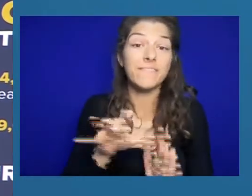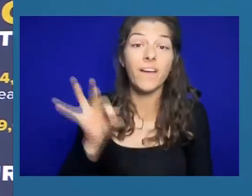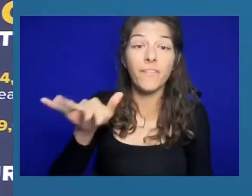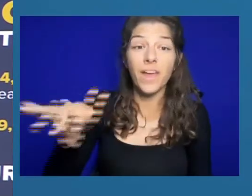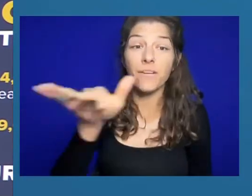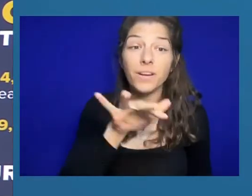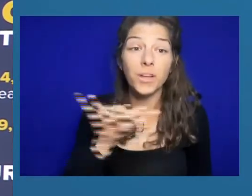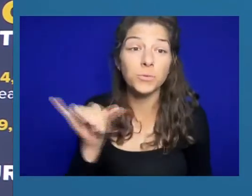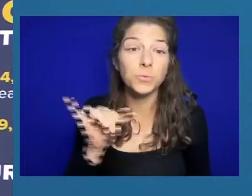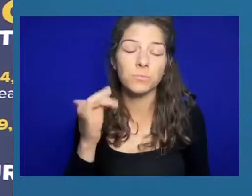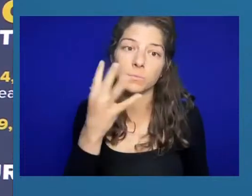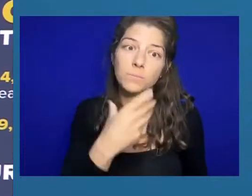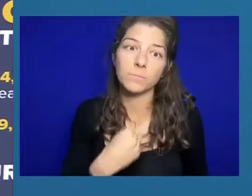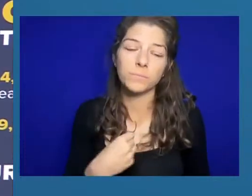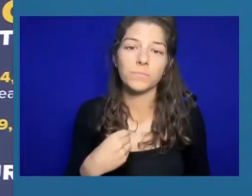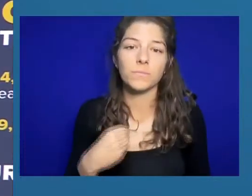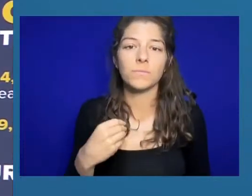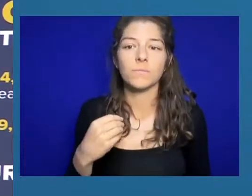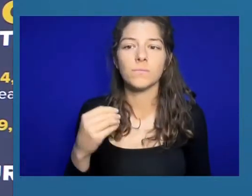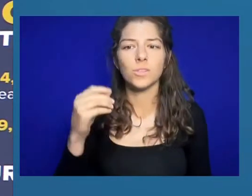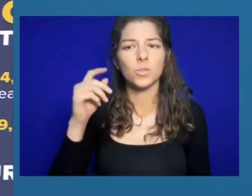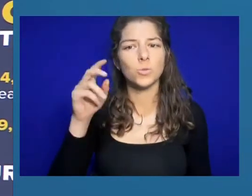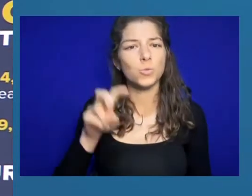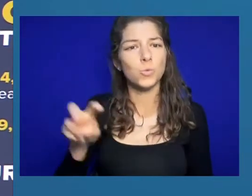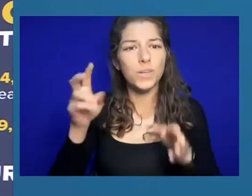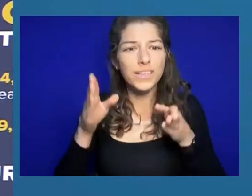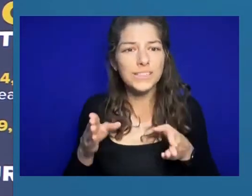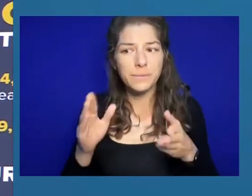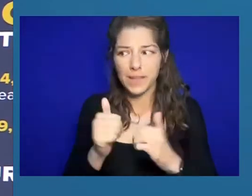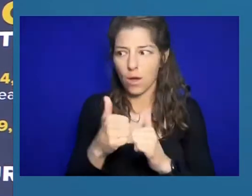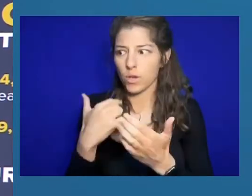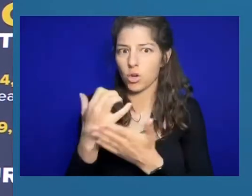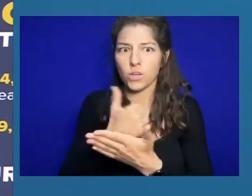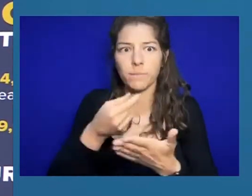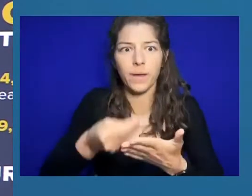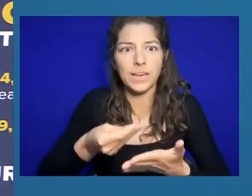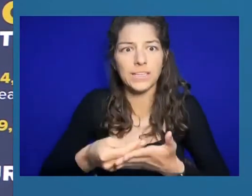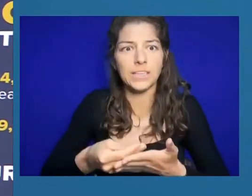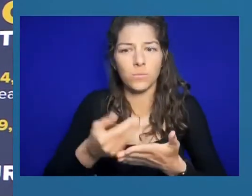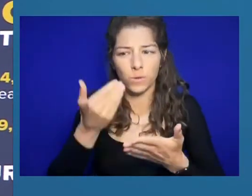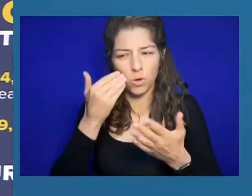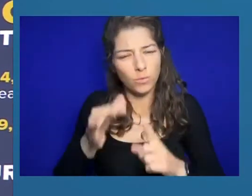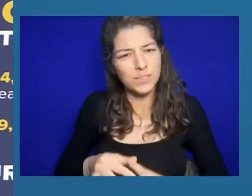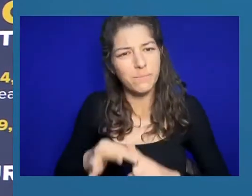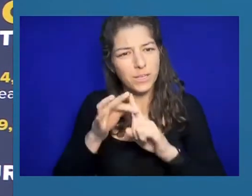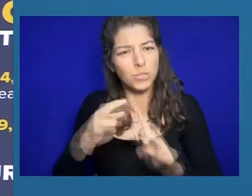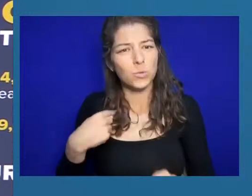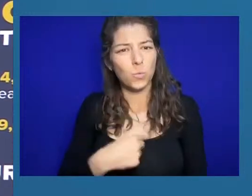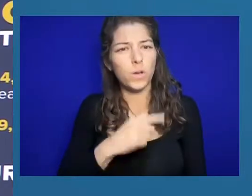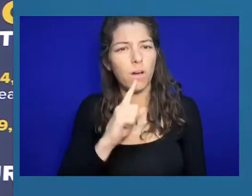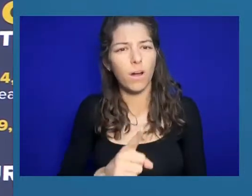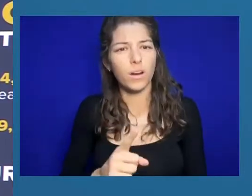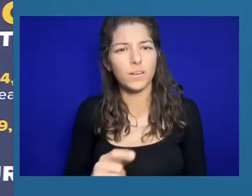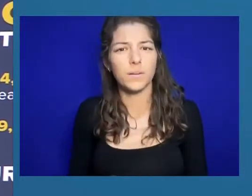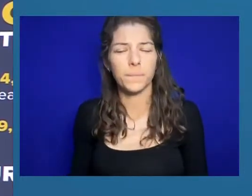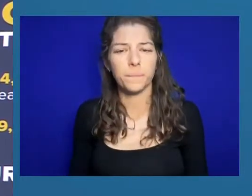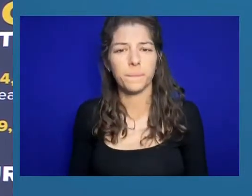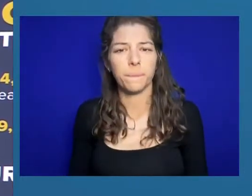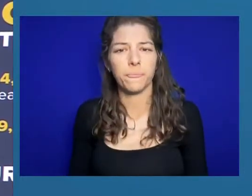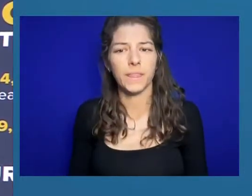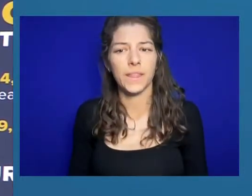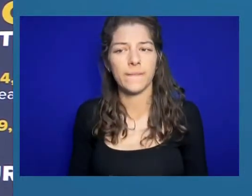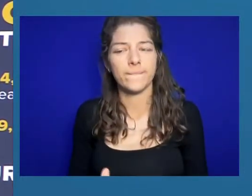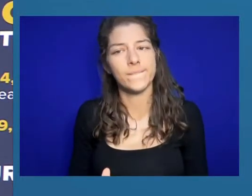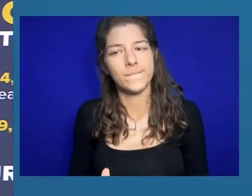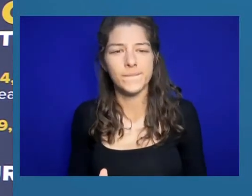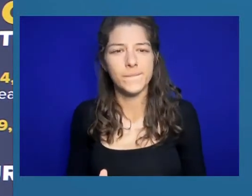over. Tourism is our bread and butter up here. We know how special we are. And it's just,